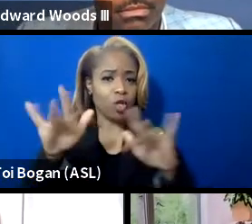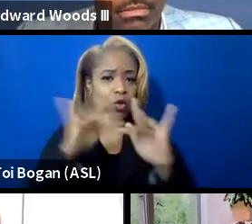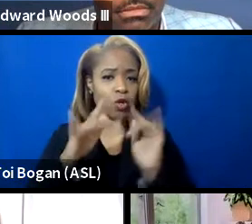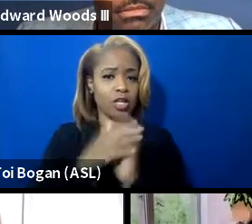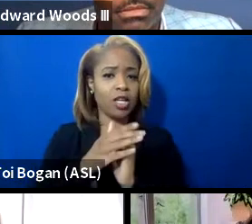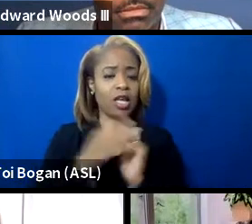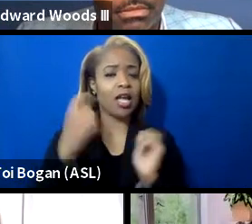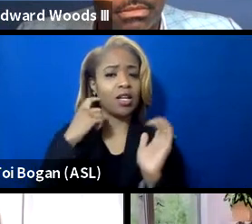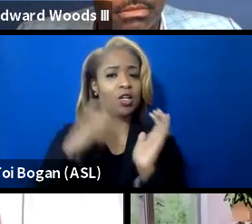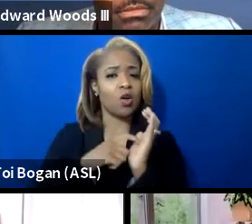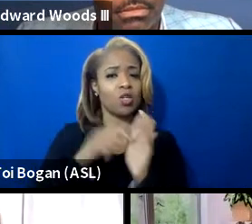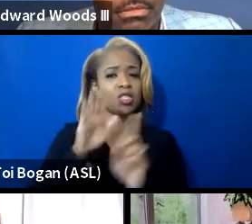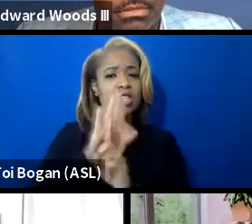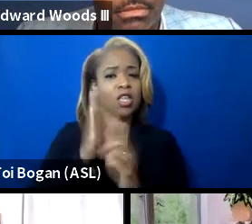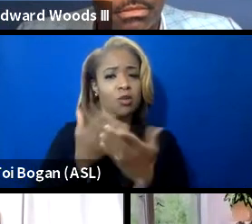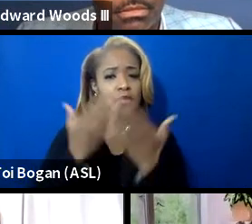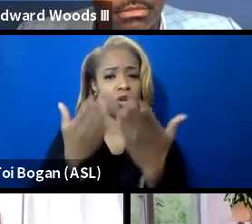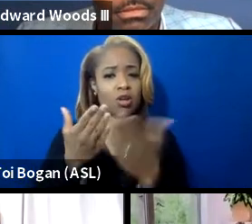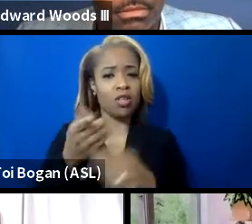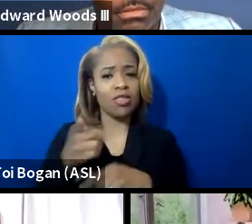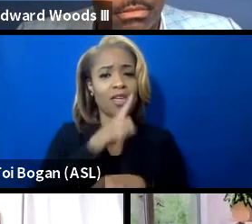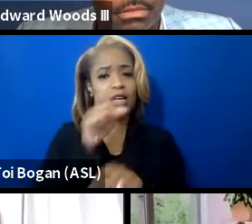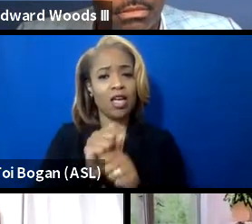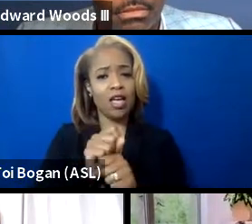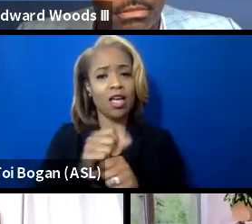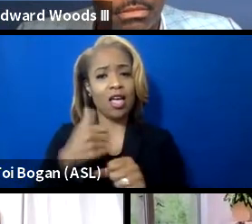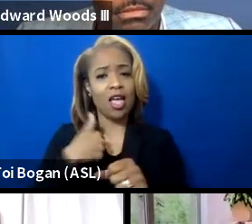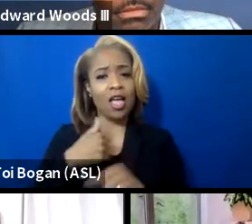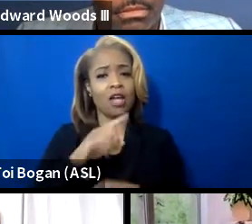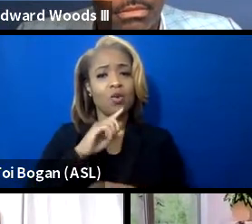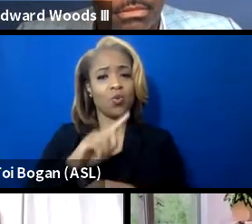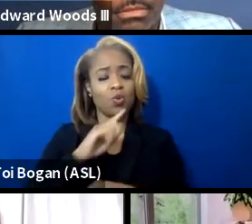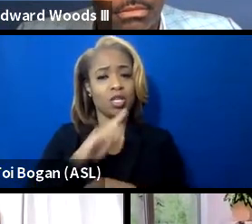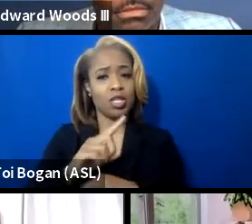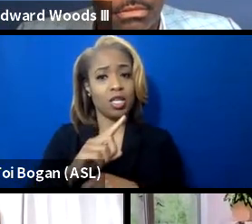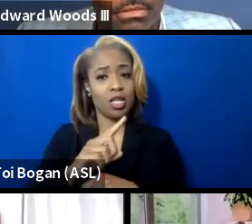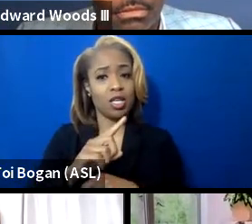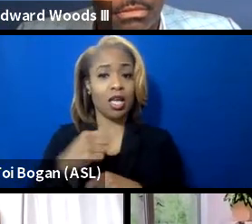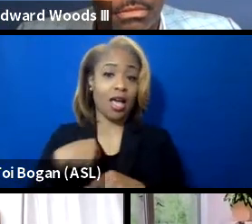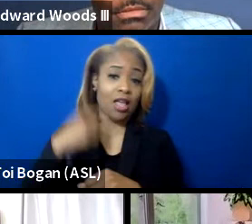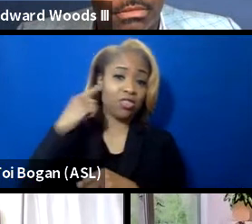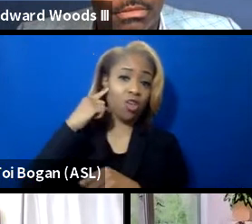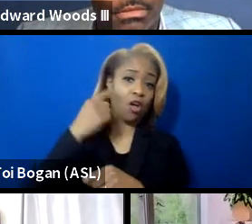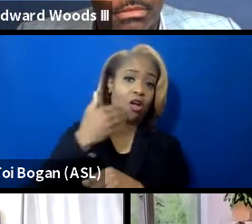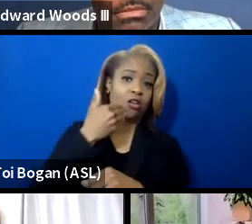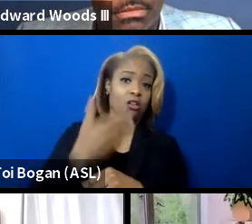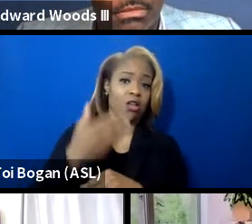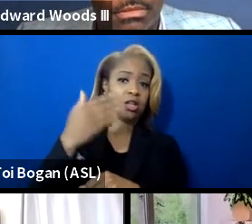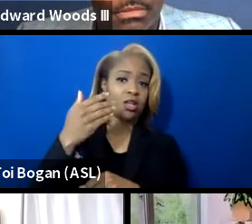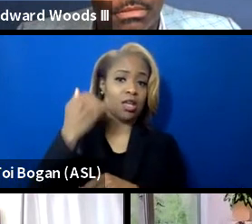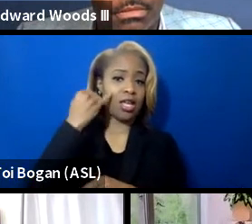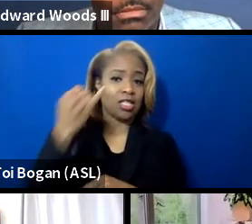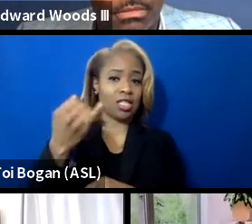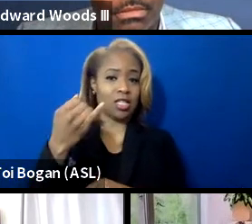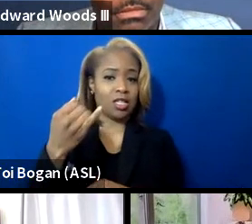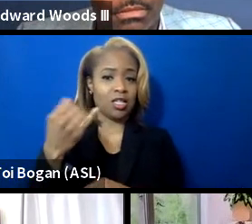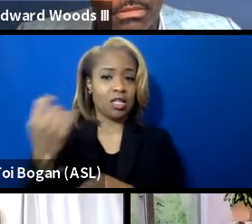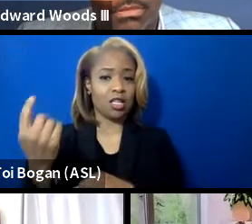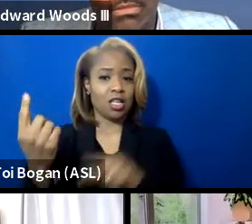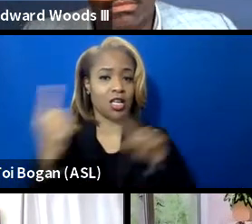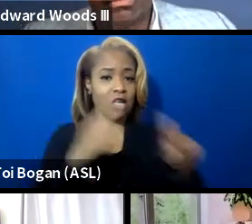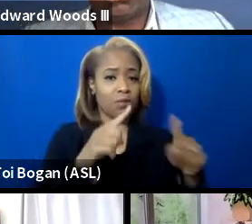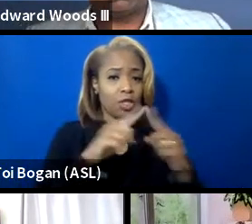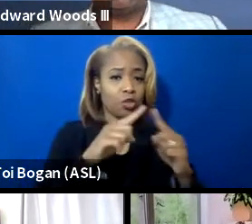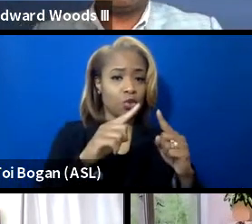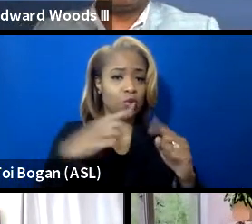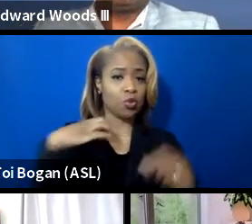I noticed in their proposal that they actually had a really, what I thought was a neat idea of coming to the